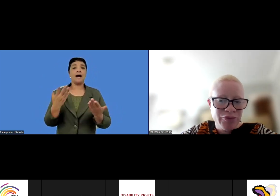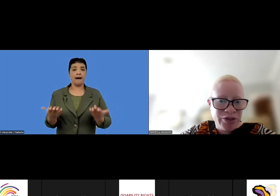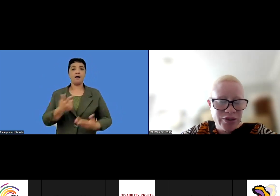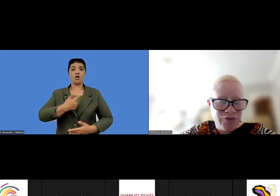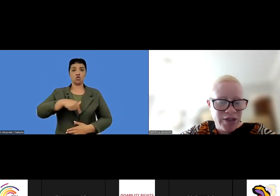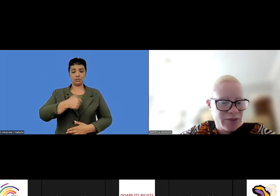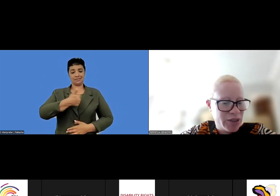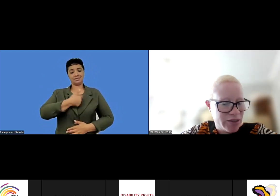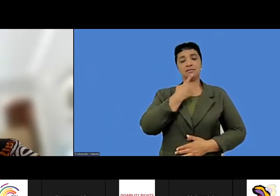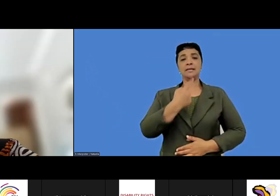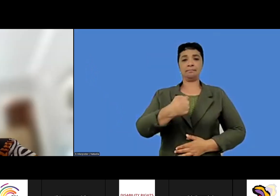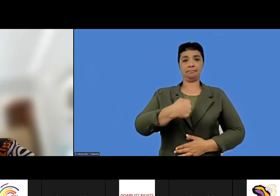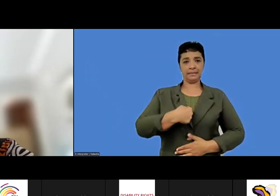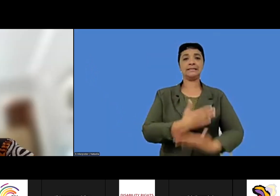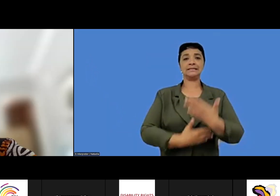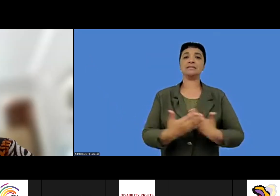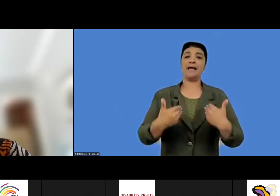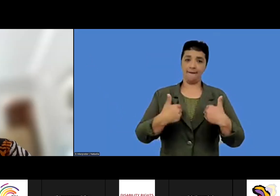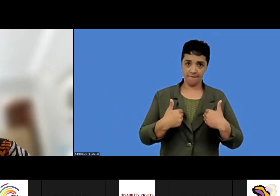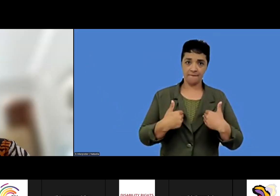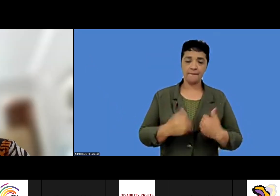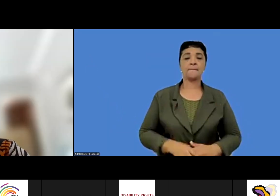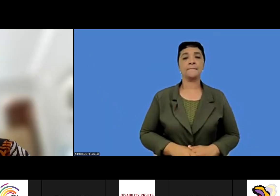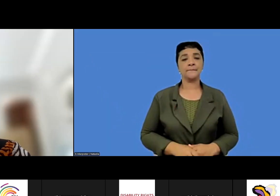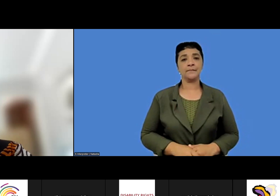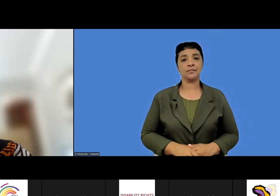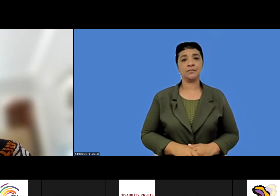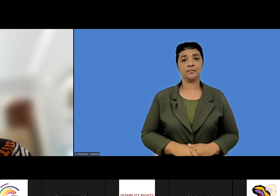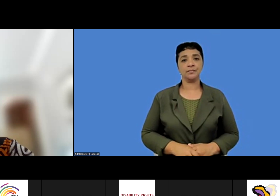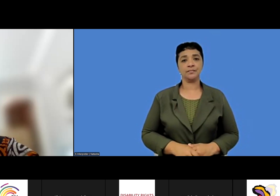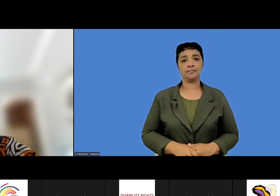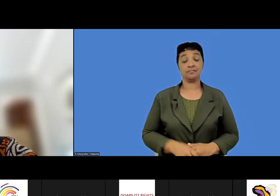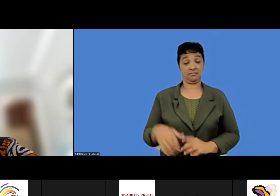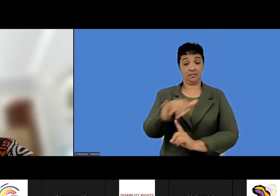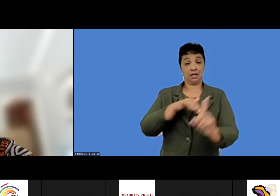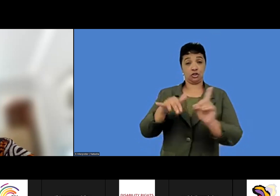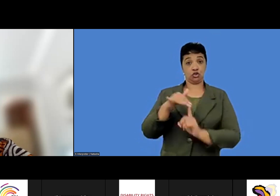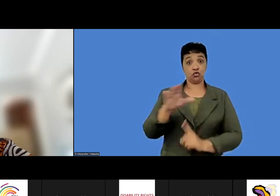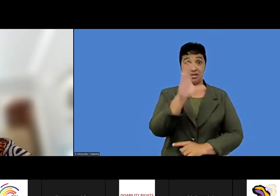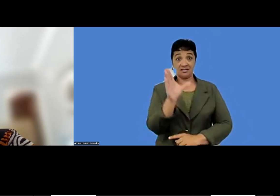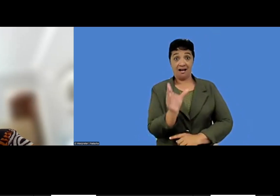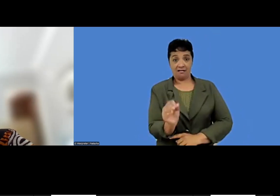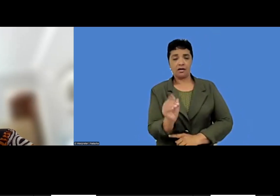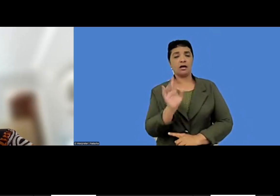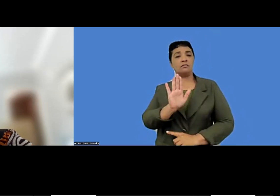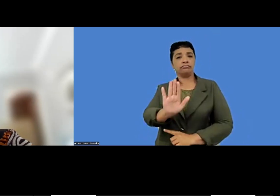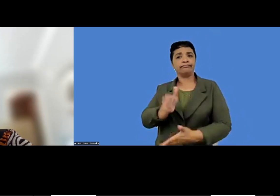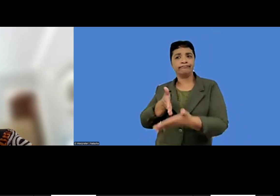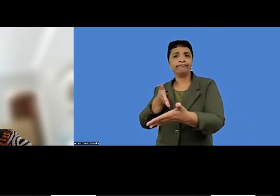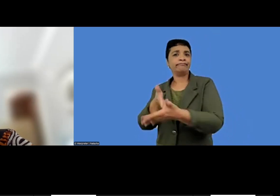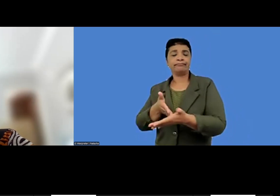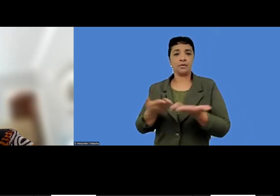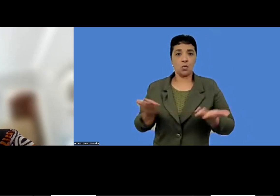as persons with disabilities. In Africa, the challenges that we face not